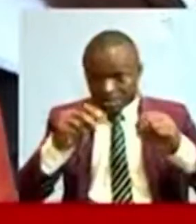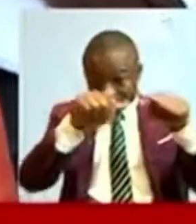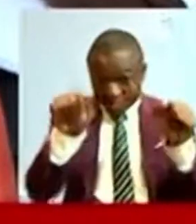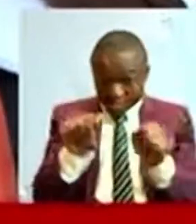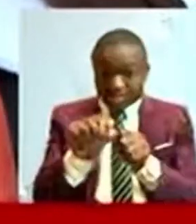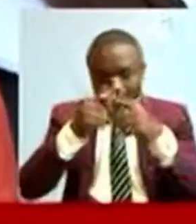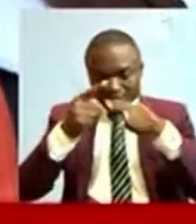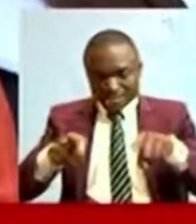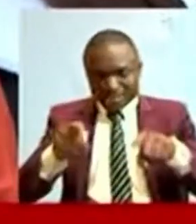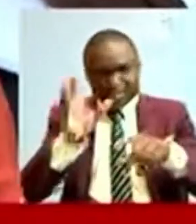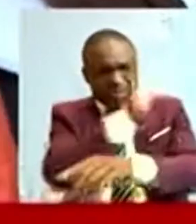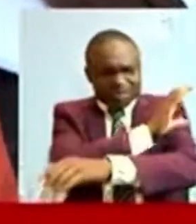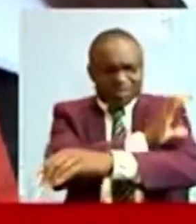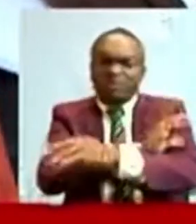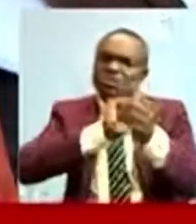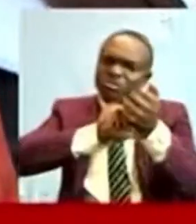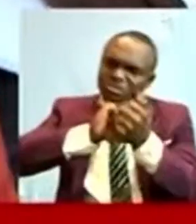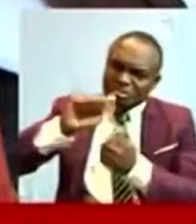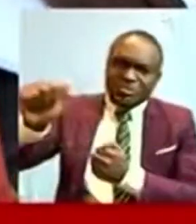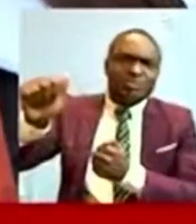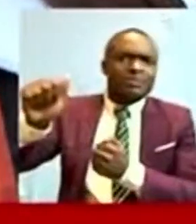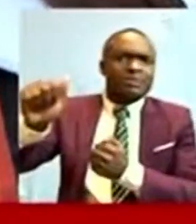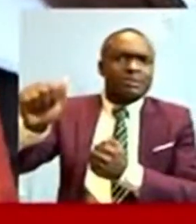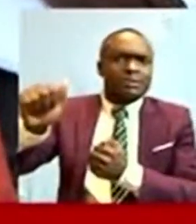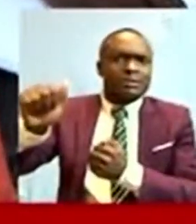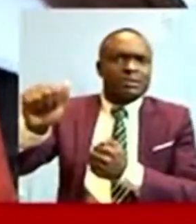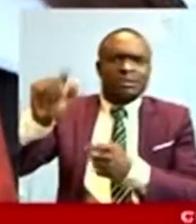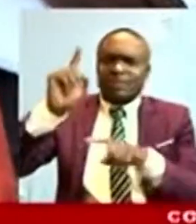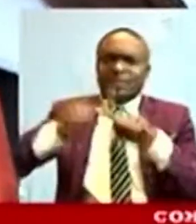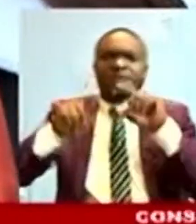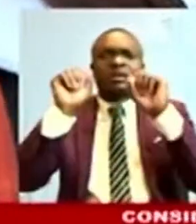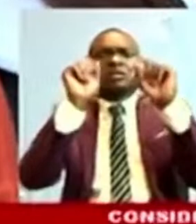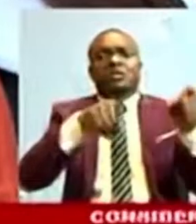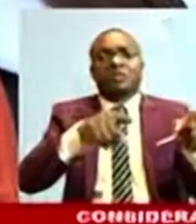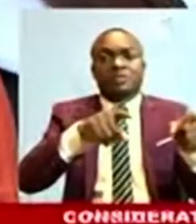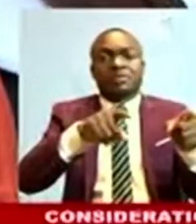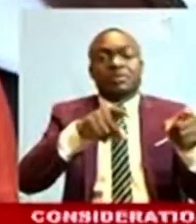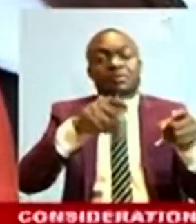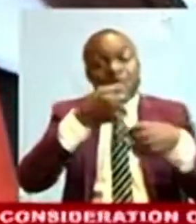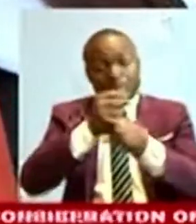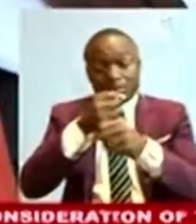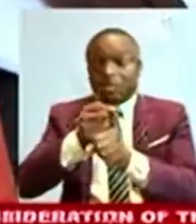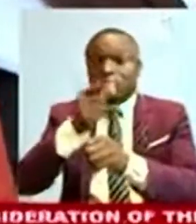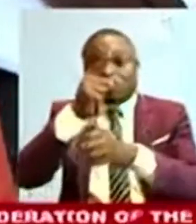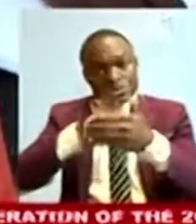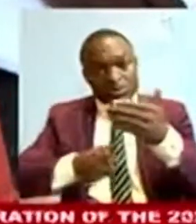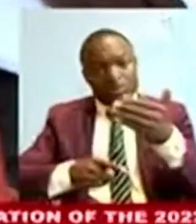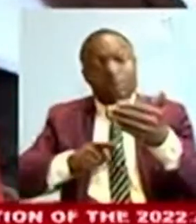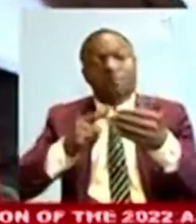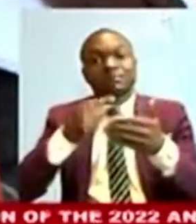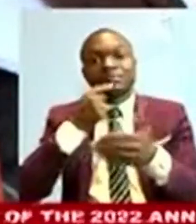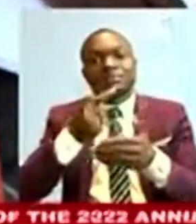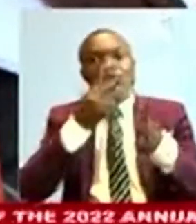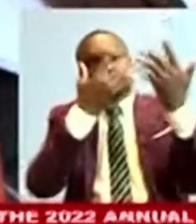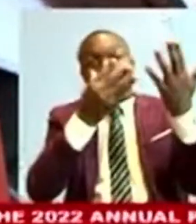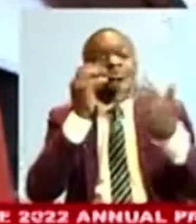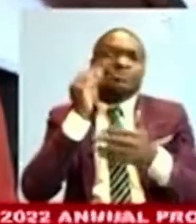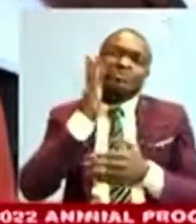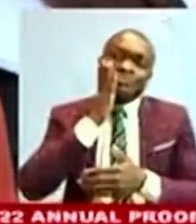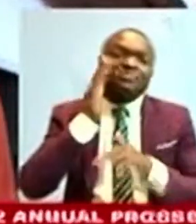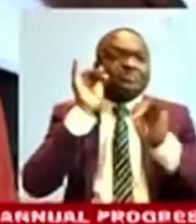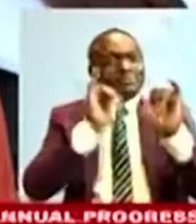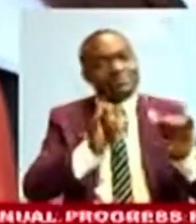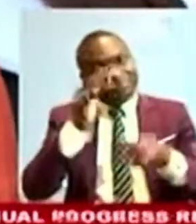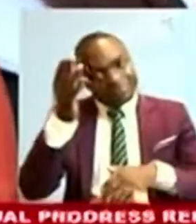and so they can't come and go when we need them. And so we create what we call waiting homes, and we ask them to stay there. But